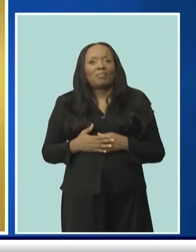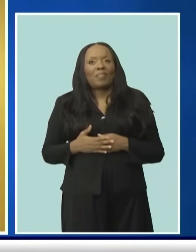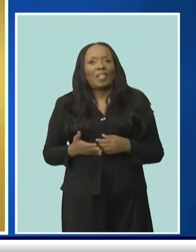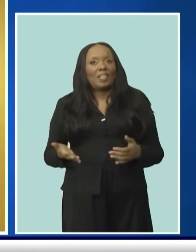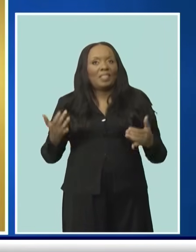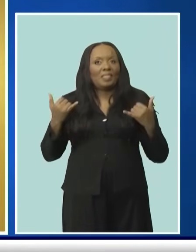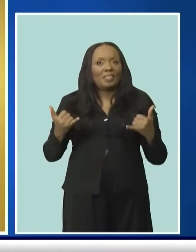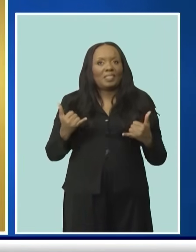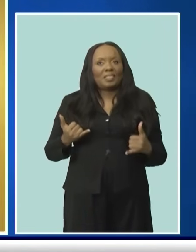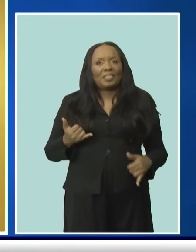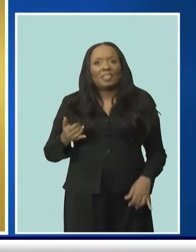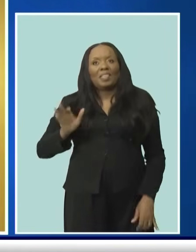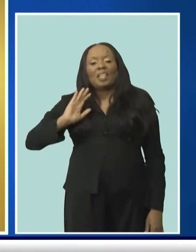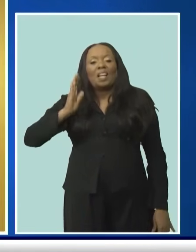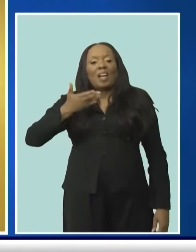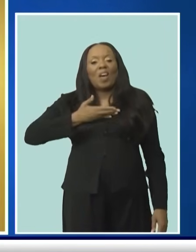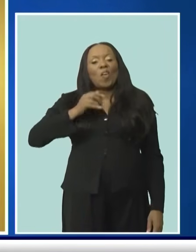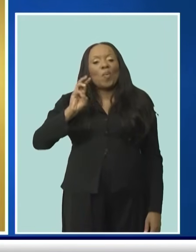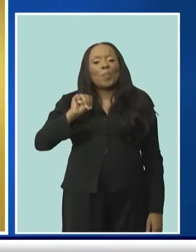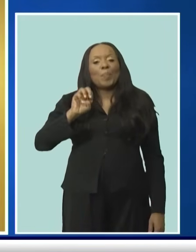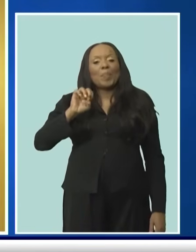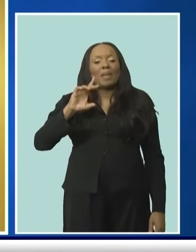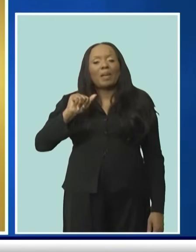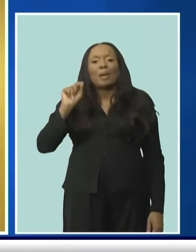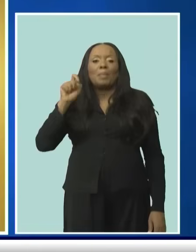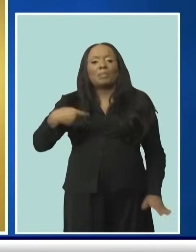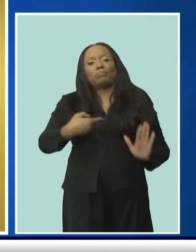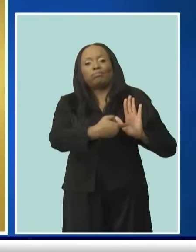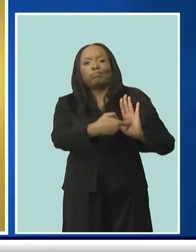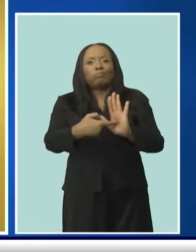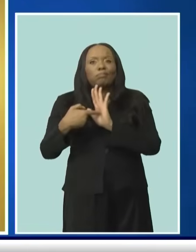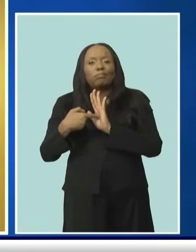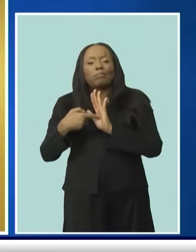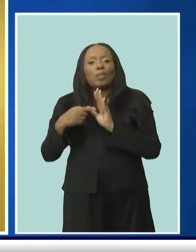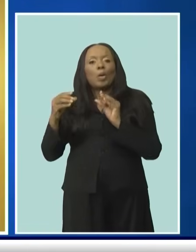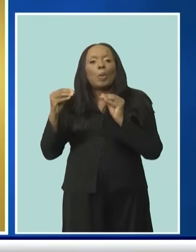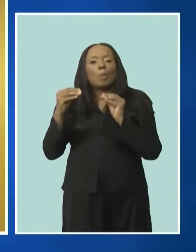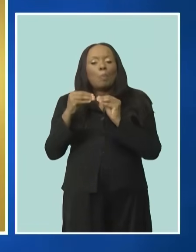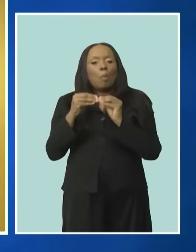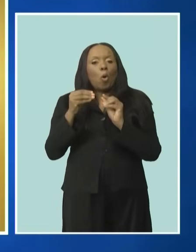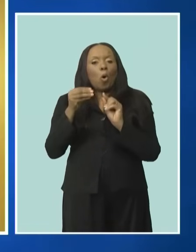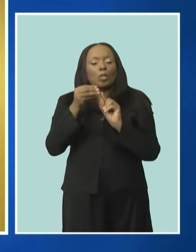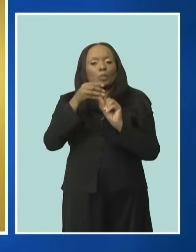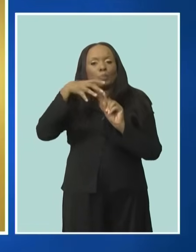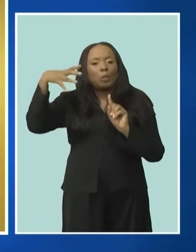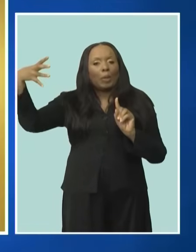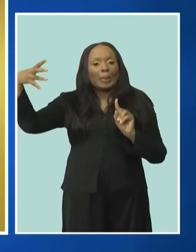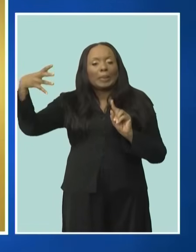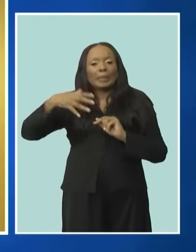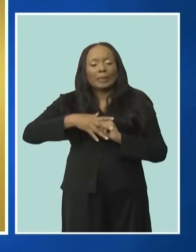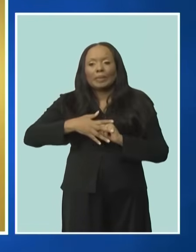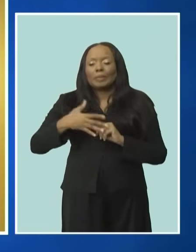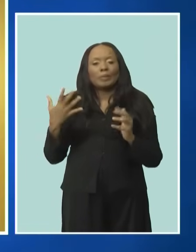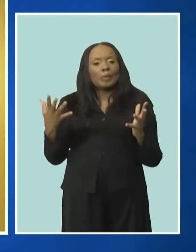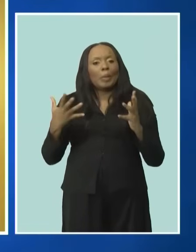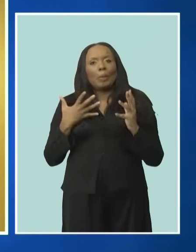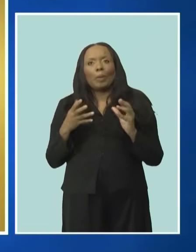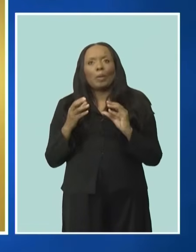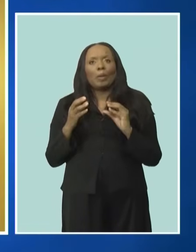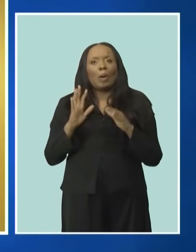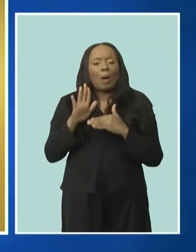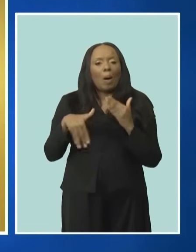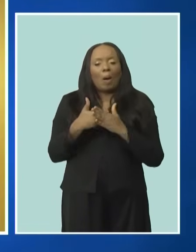an even brighter spotlight, becoming the driving force behind our creative industries and our